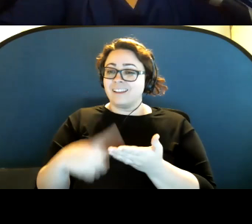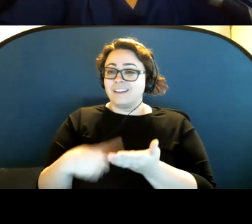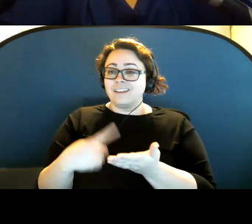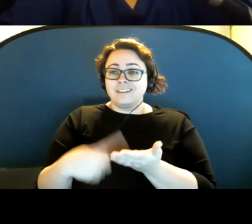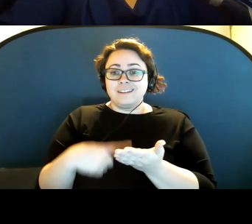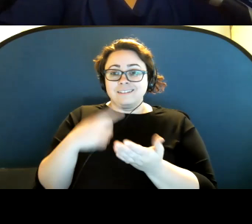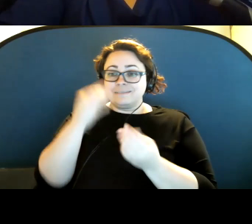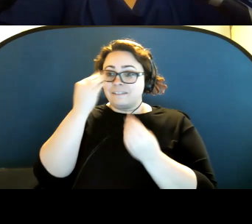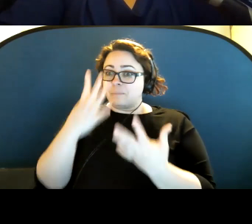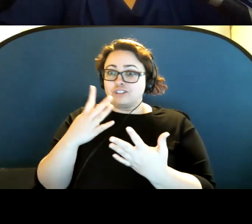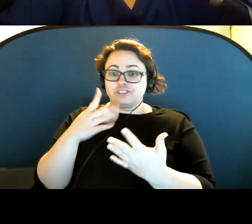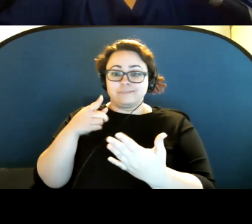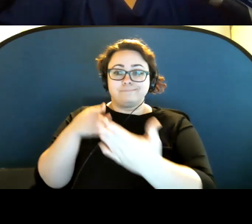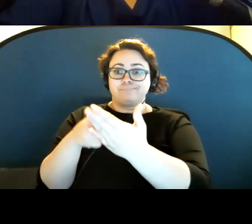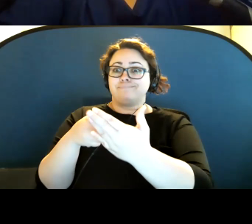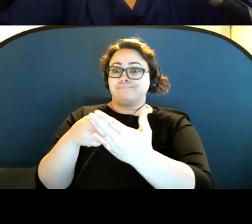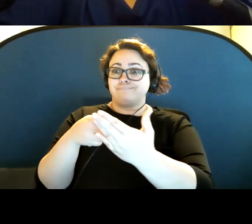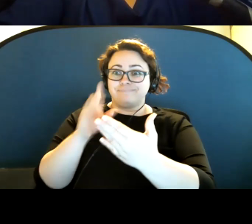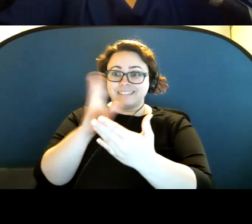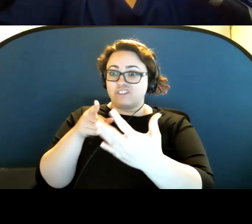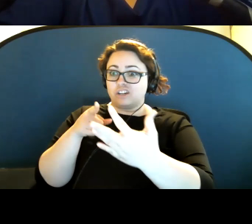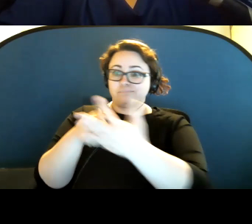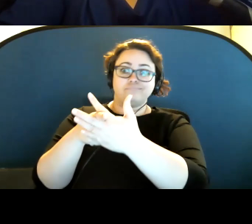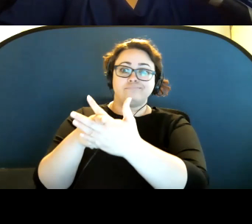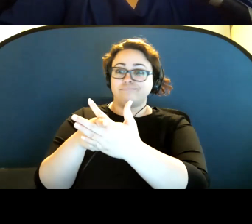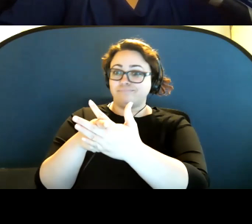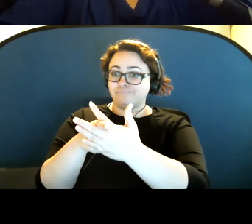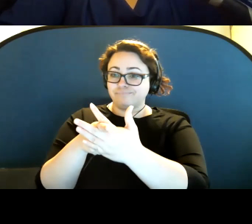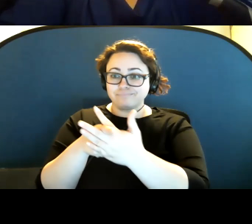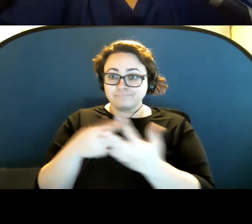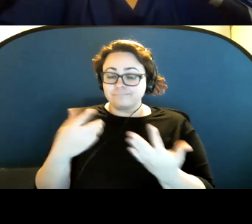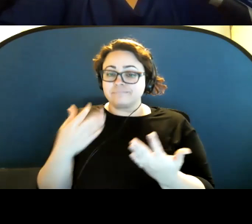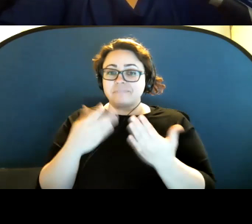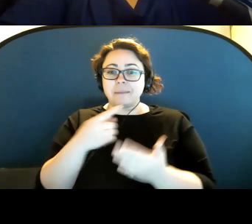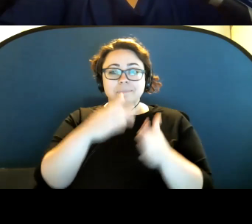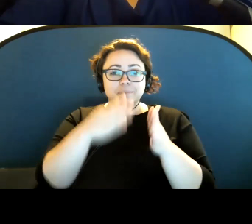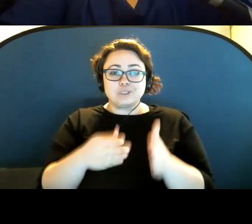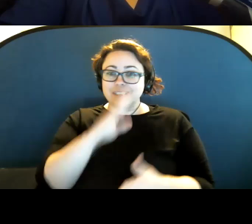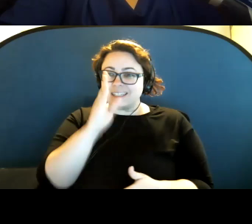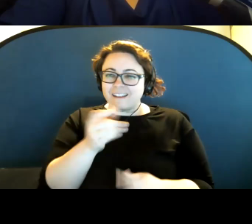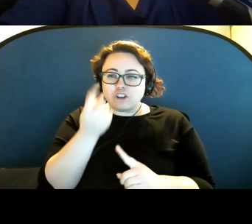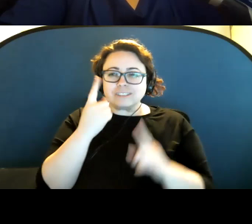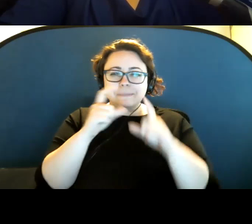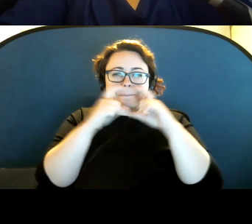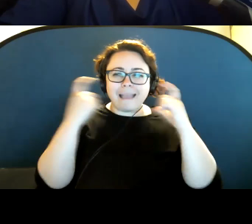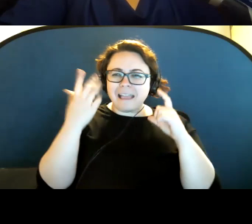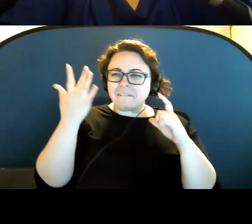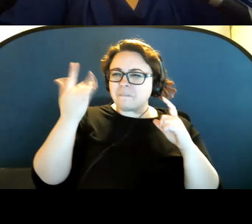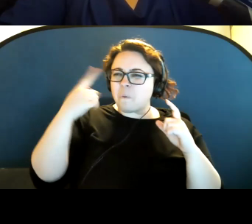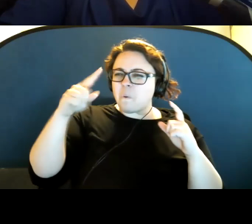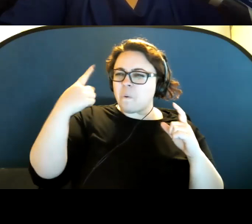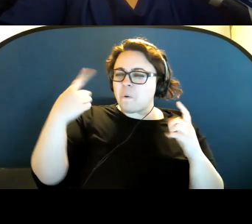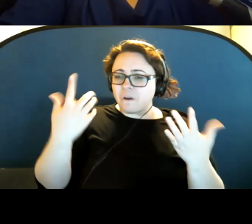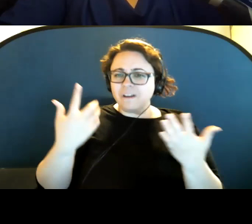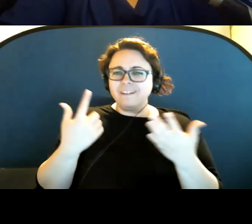with dementia might never understand, about masks or the other protocols. And in that case, we simply